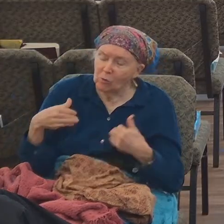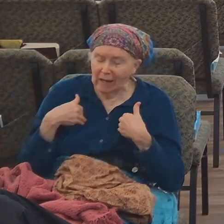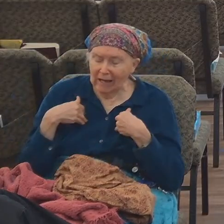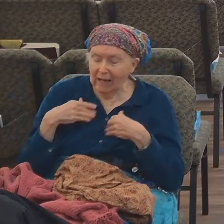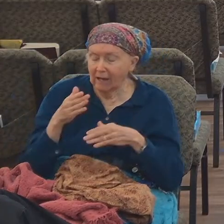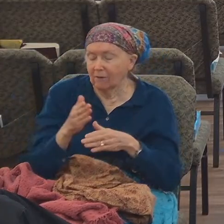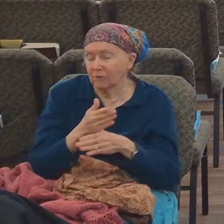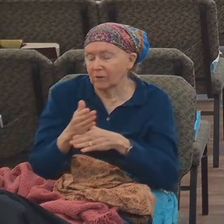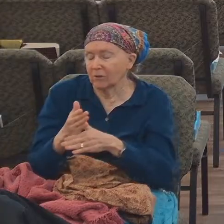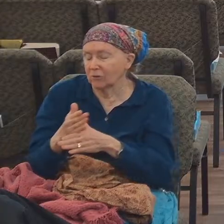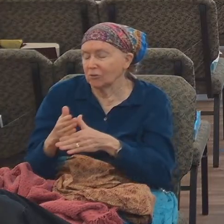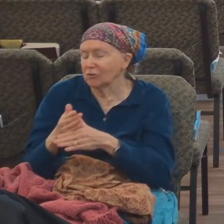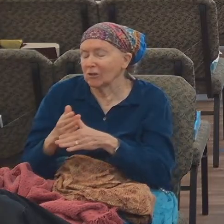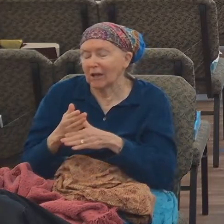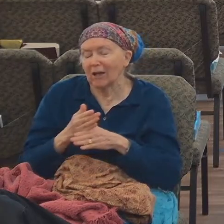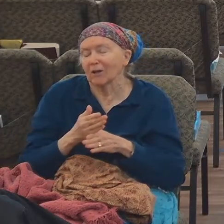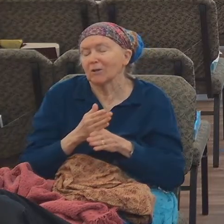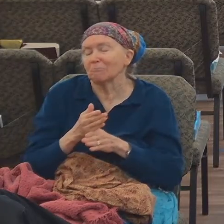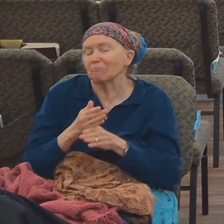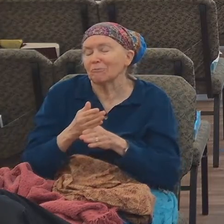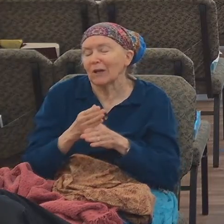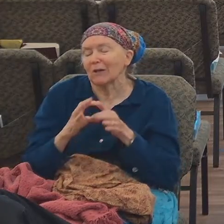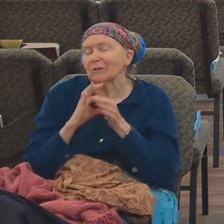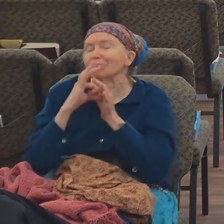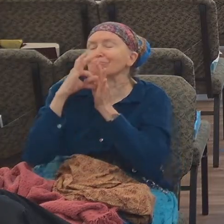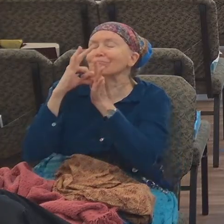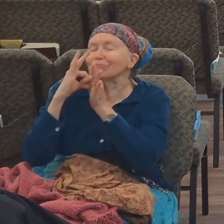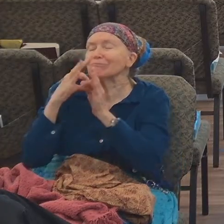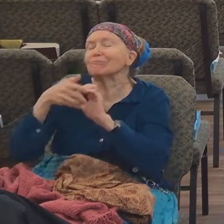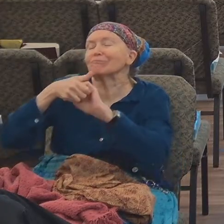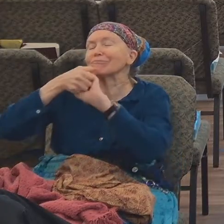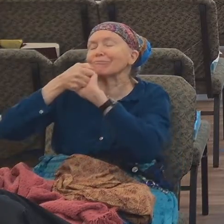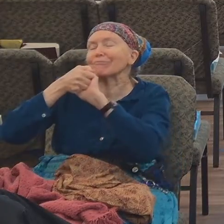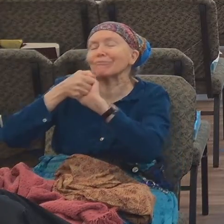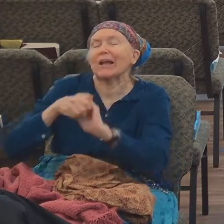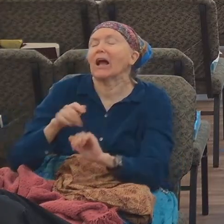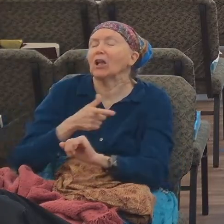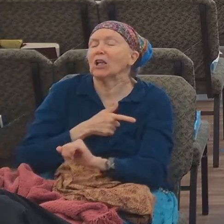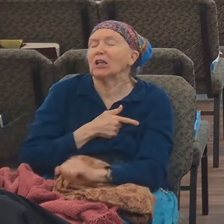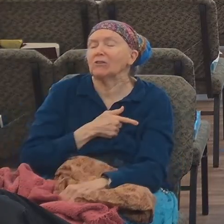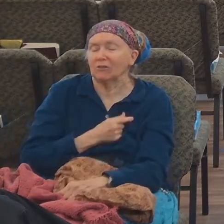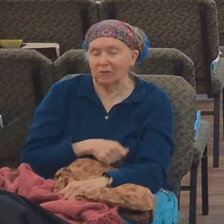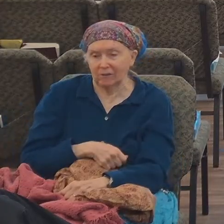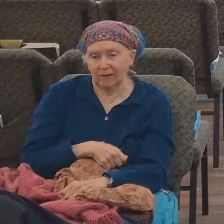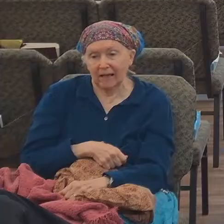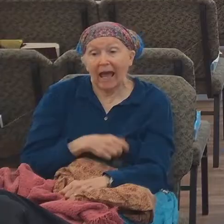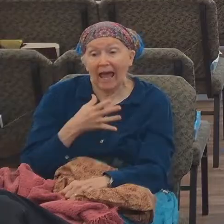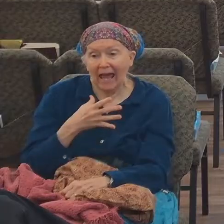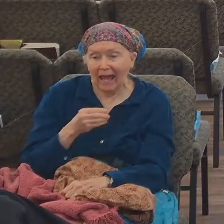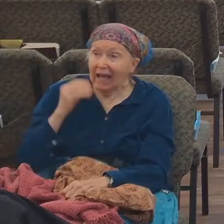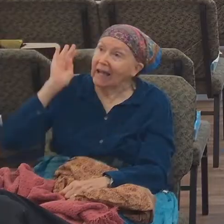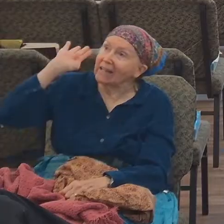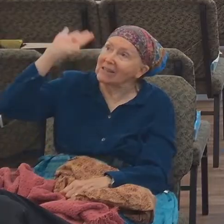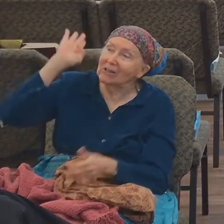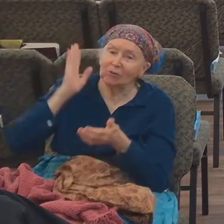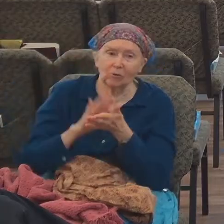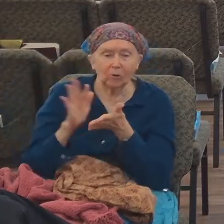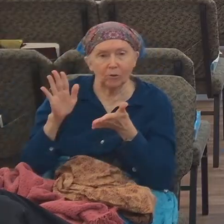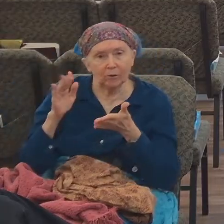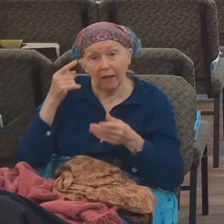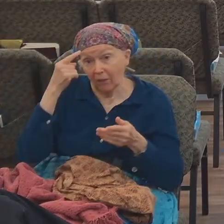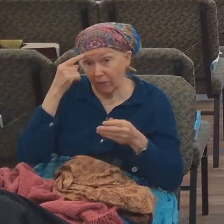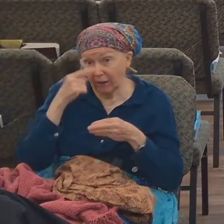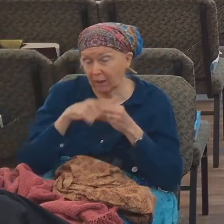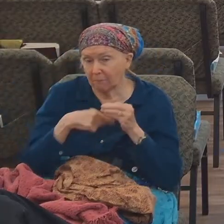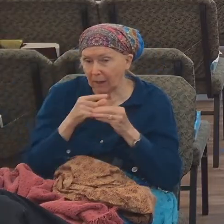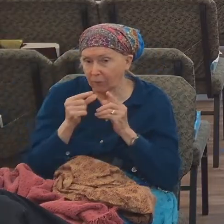just lost my place. Oh, and his glory, right? All connected. Think about glory. I want you to think about glory, the word